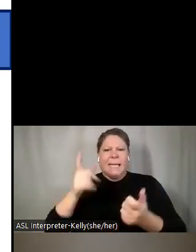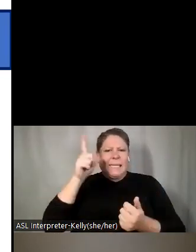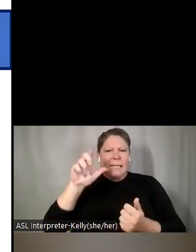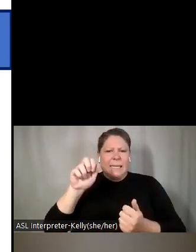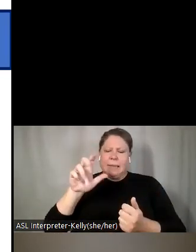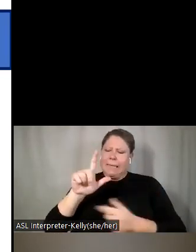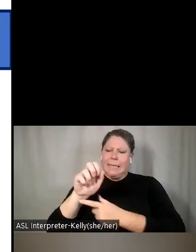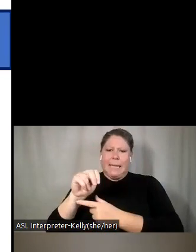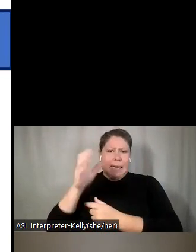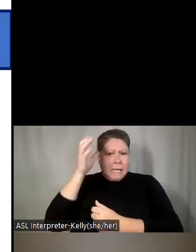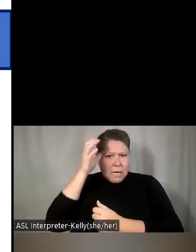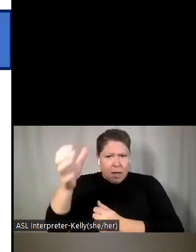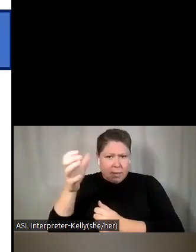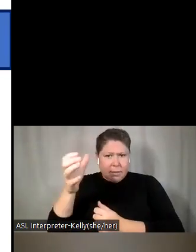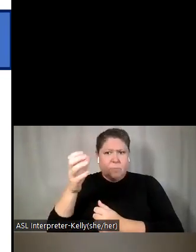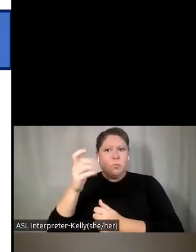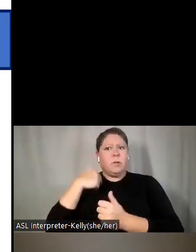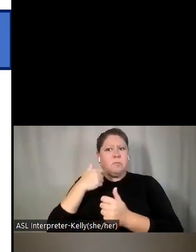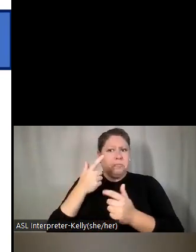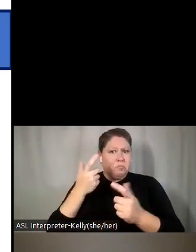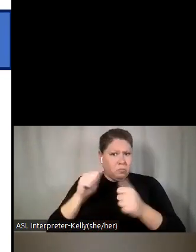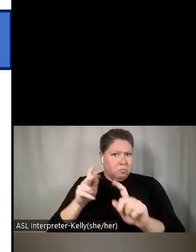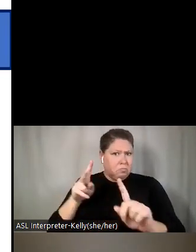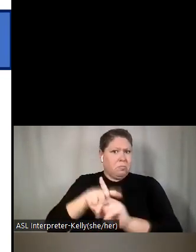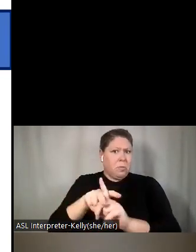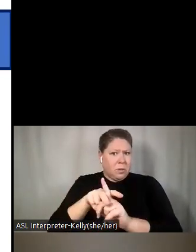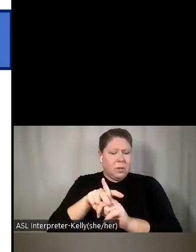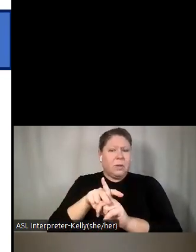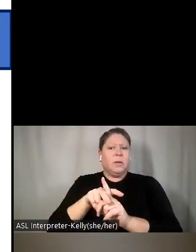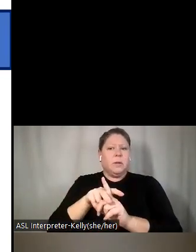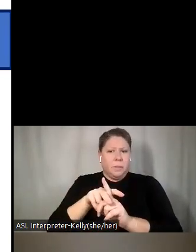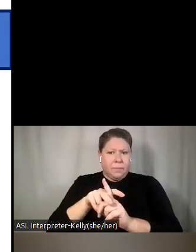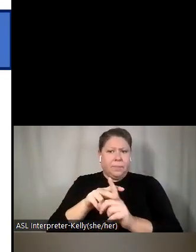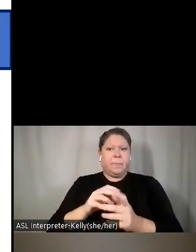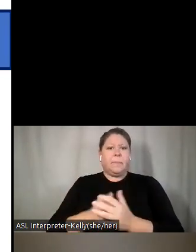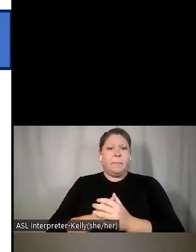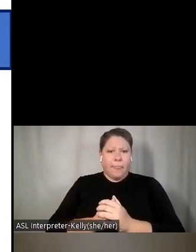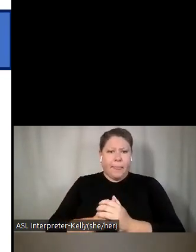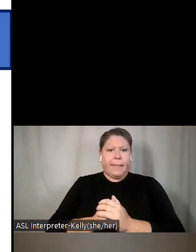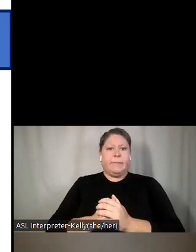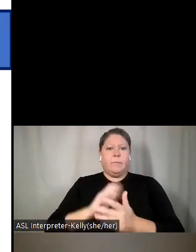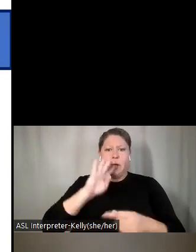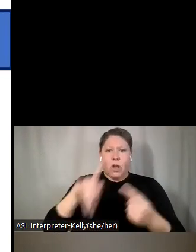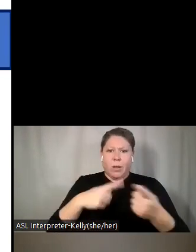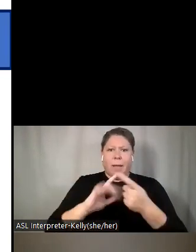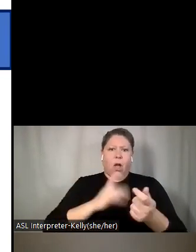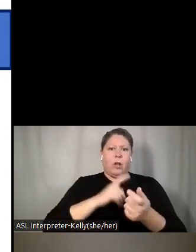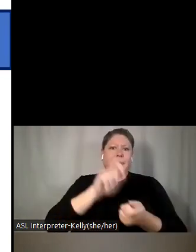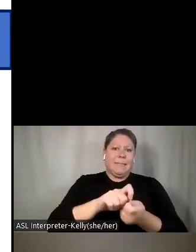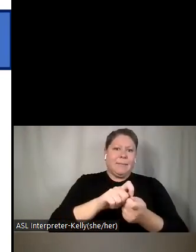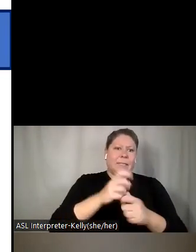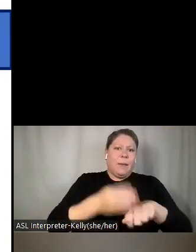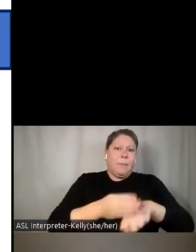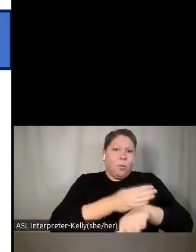CDPH. And we've focused a lot of our presentation so far on the specific improvement work we've been doing.